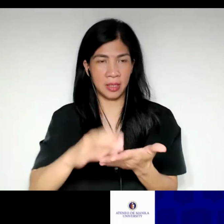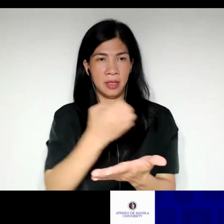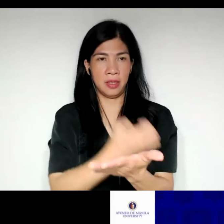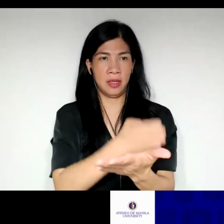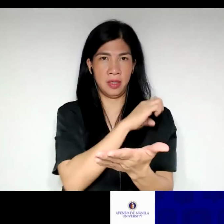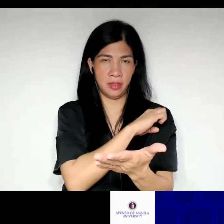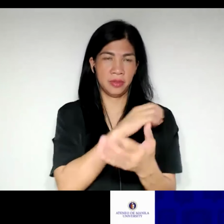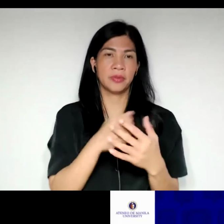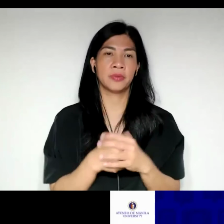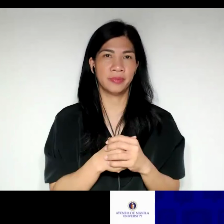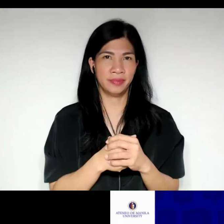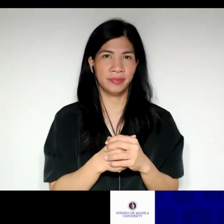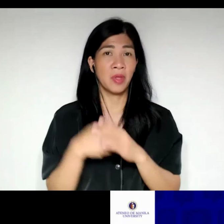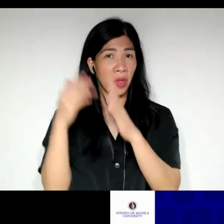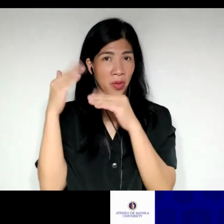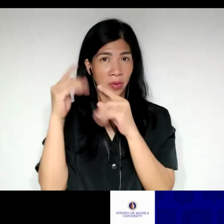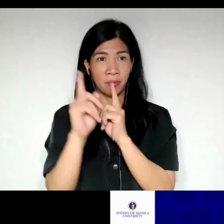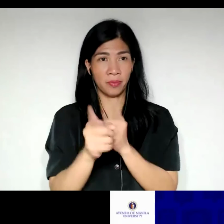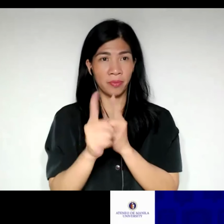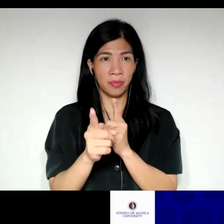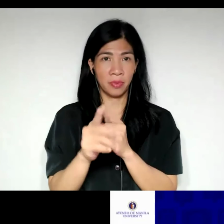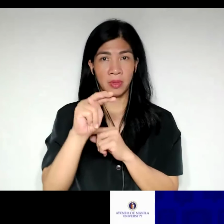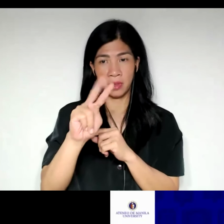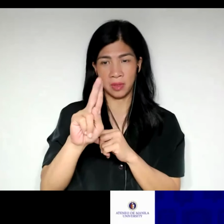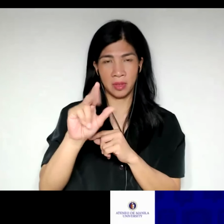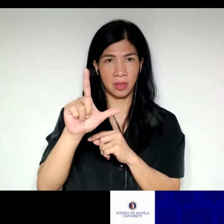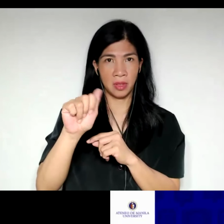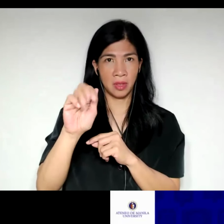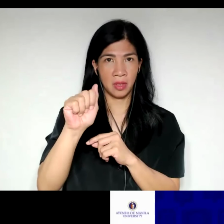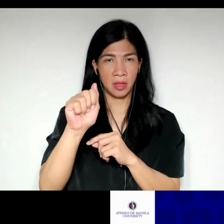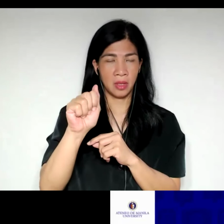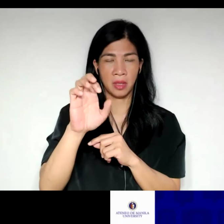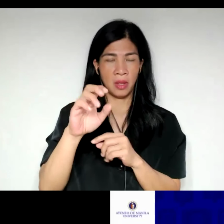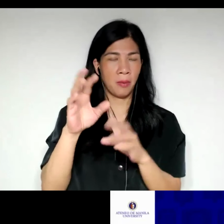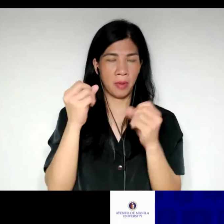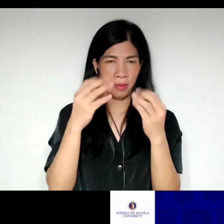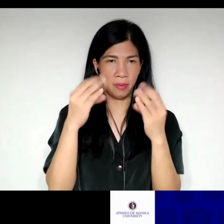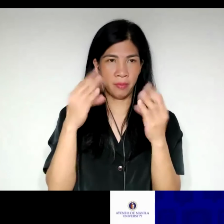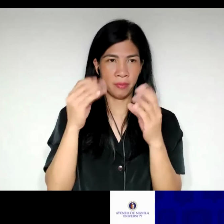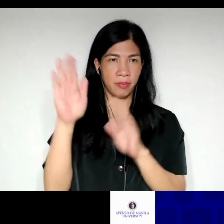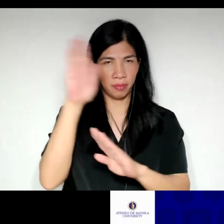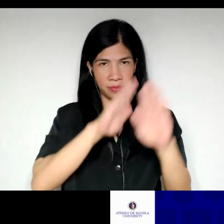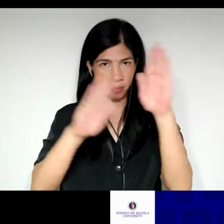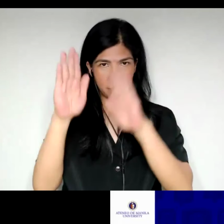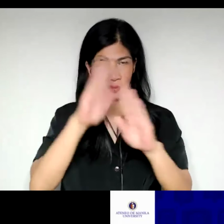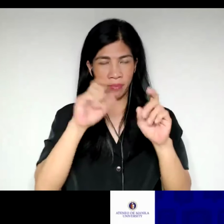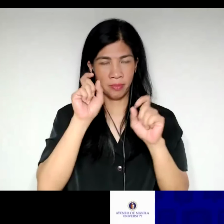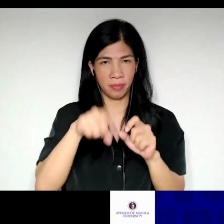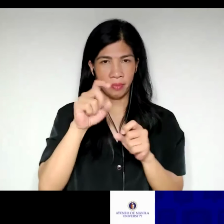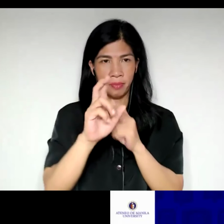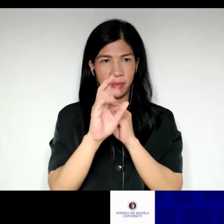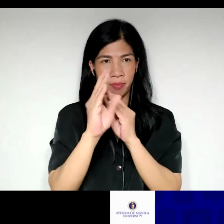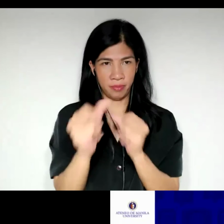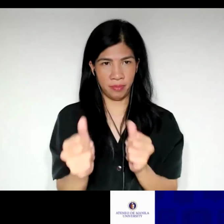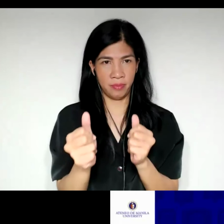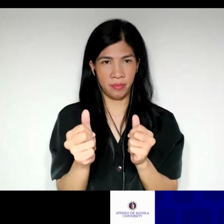I hope that answers your question that nuclear energy still has a lot of issues to be addressed. And also